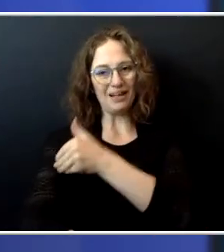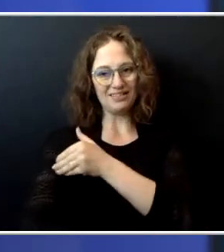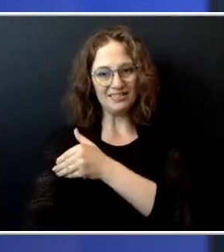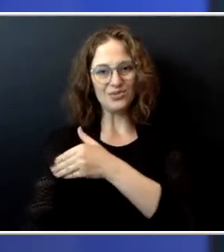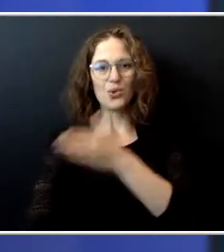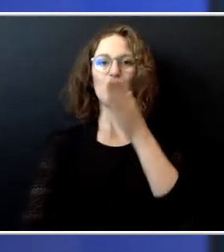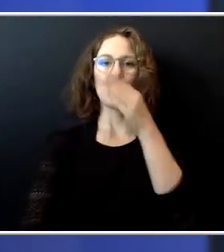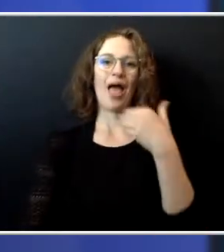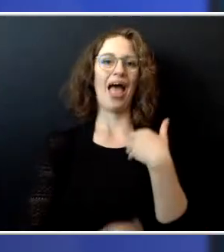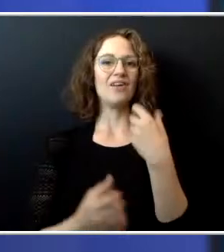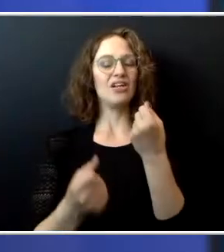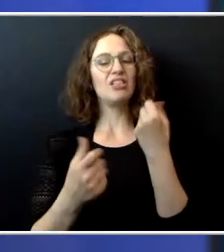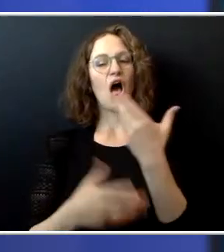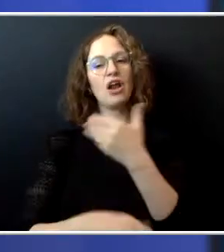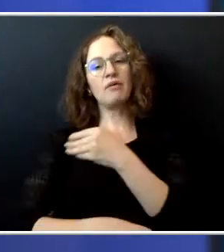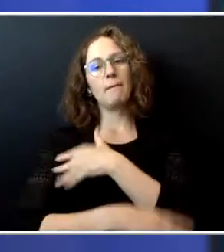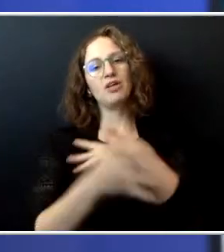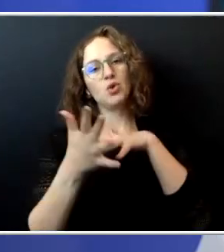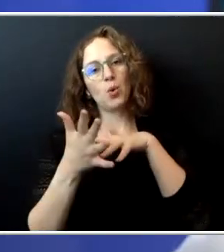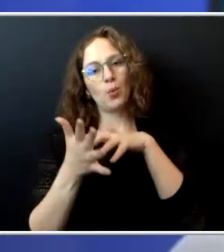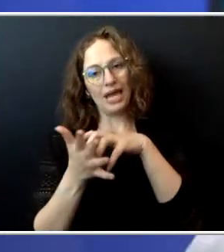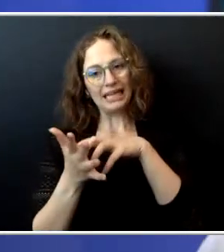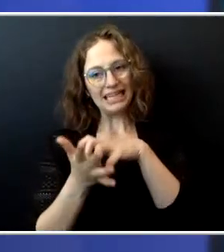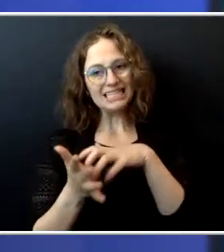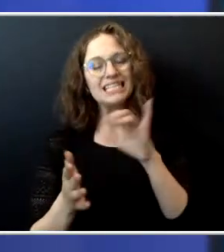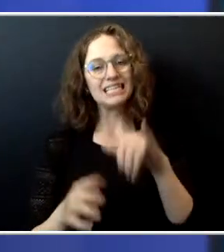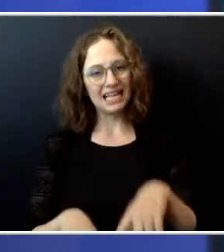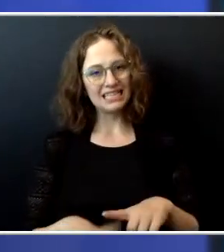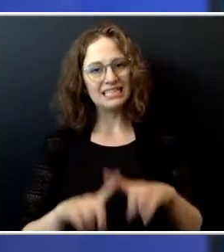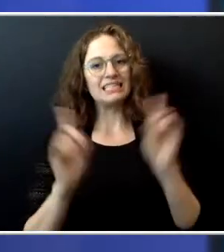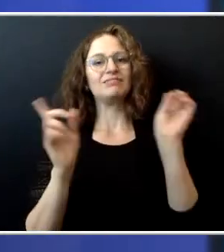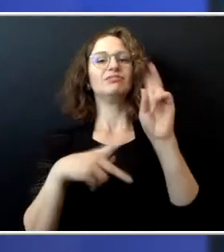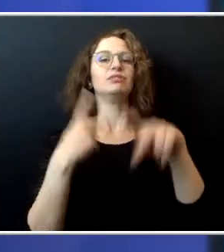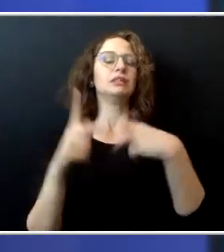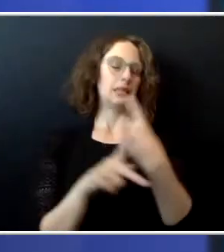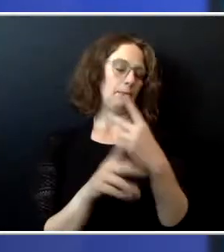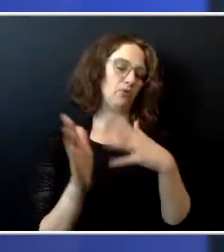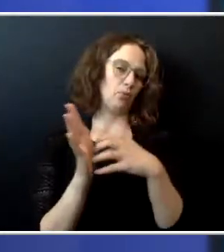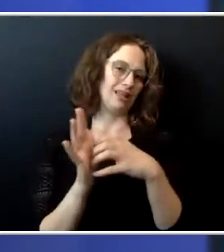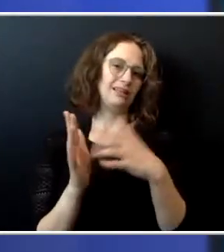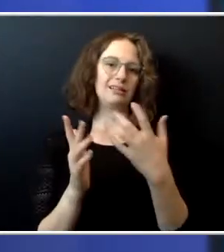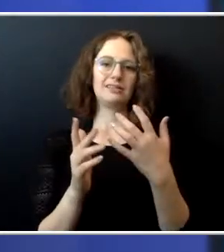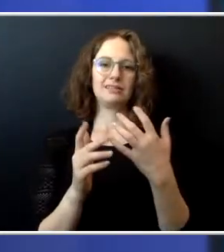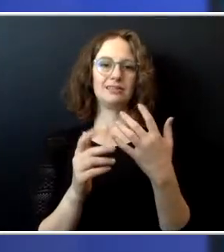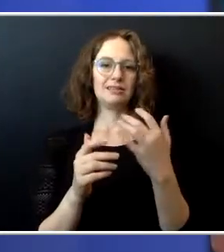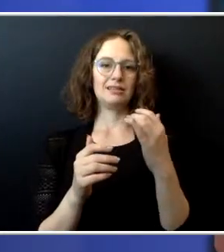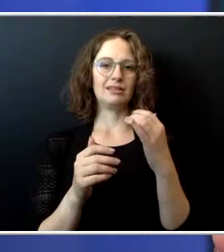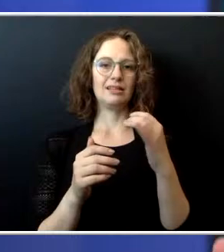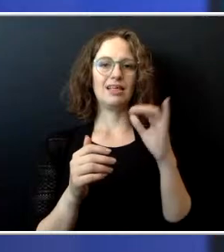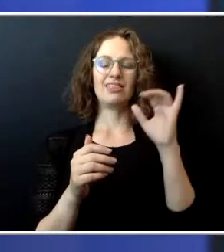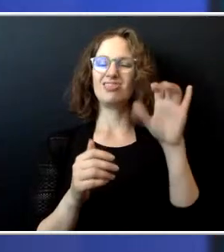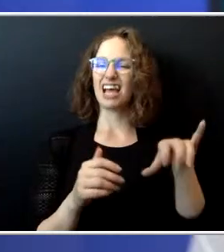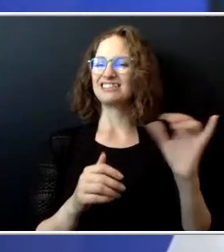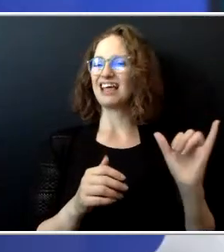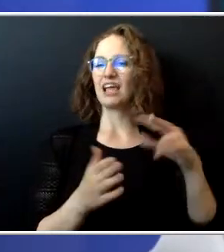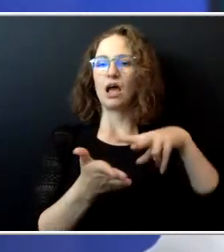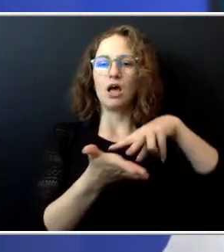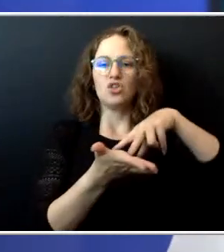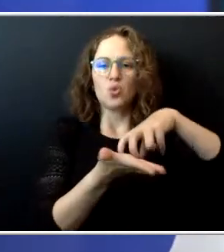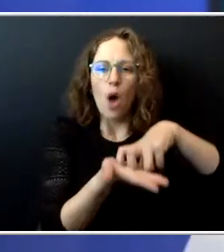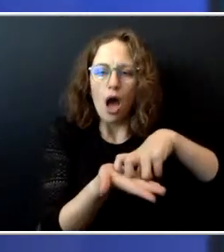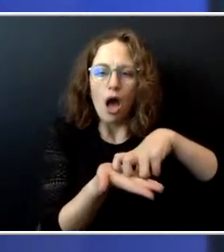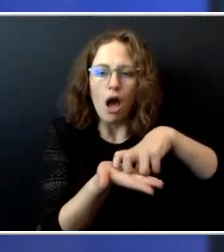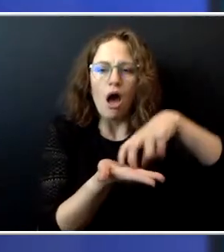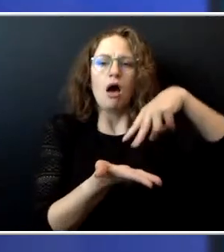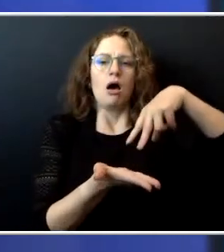weaknesses, which is a different kind of weakness. So this is the muscle that you use when you just squat down and rise up. Those are